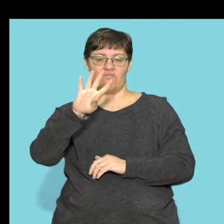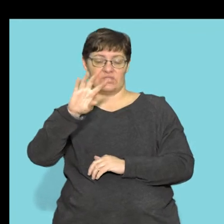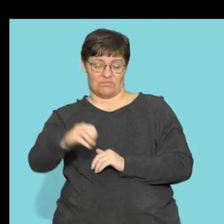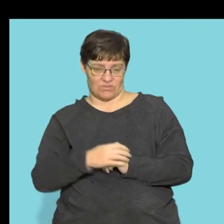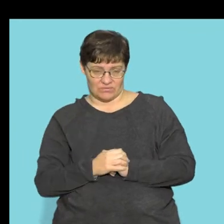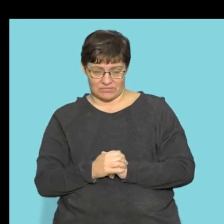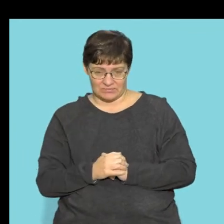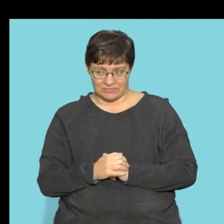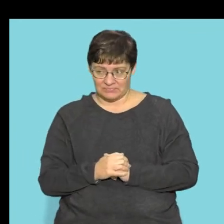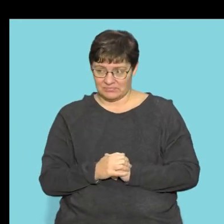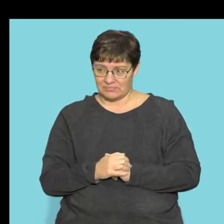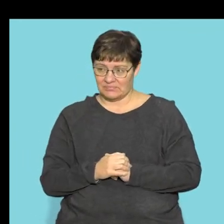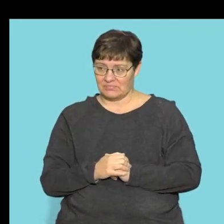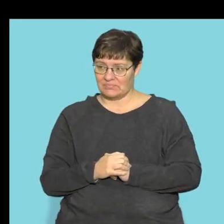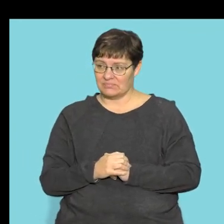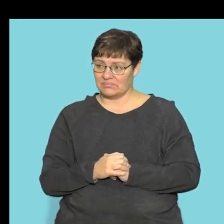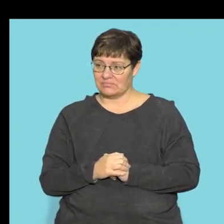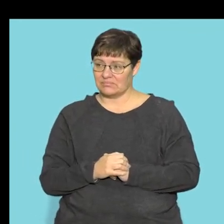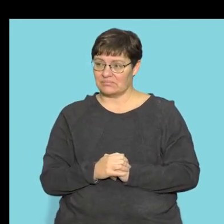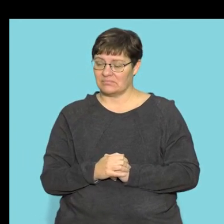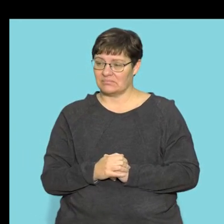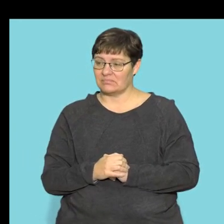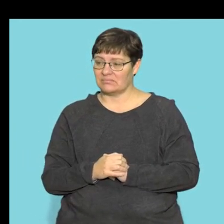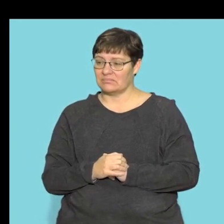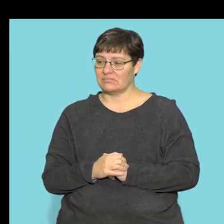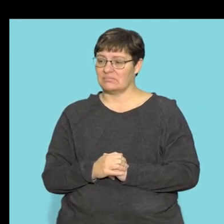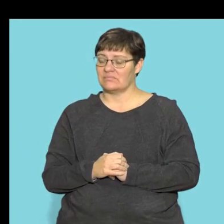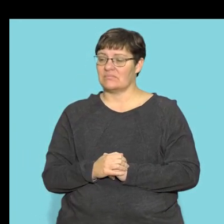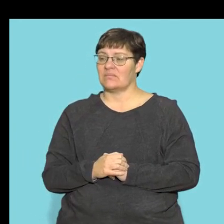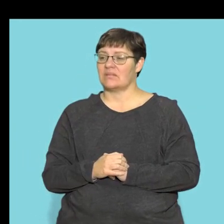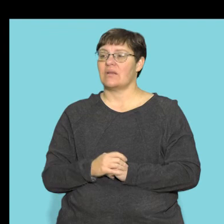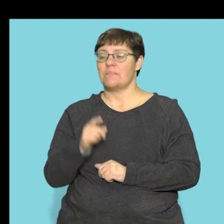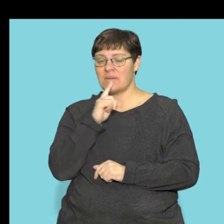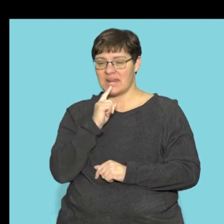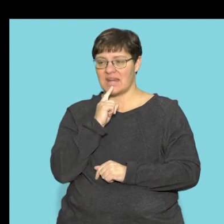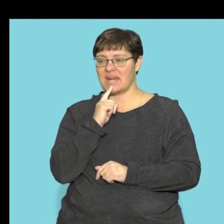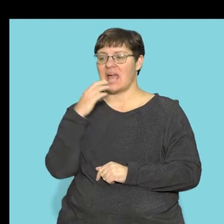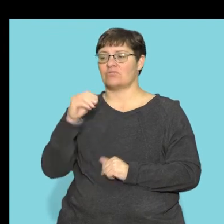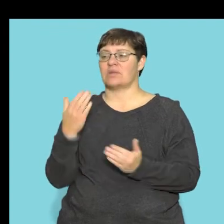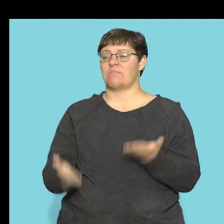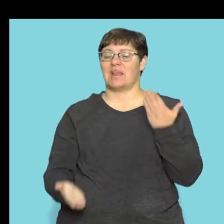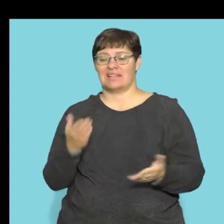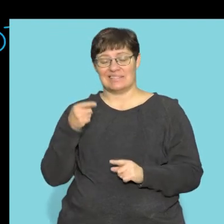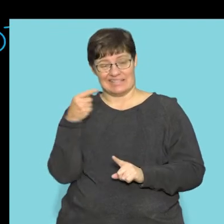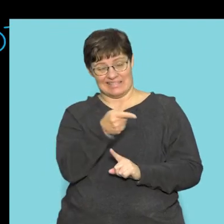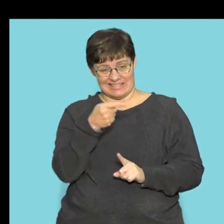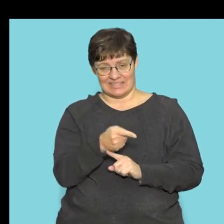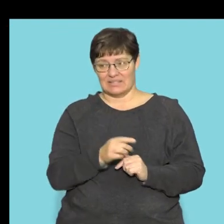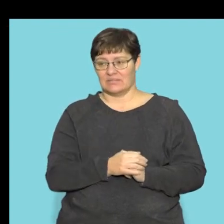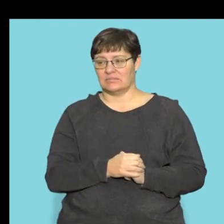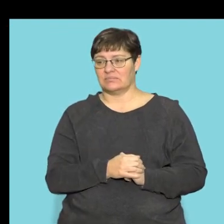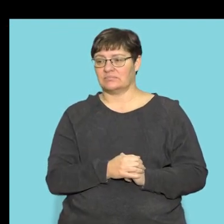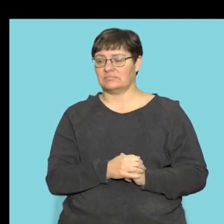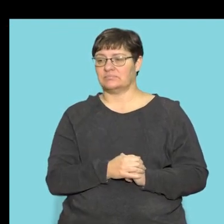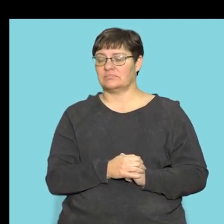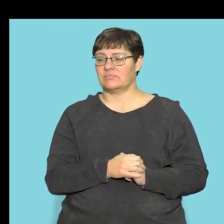this, there was one more step that we missed with this one. All right. So that will therefore be the outstanding balance of